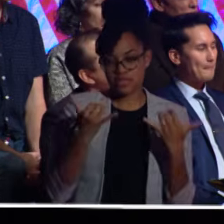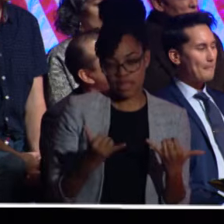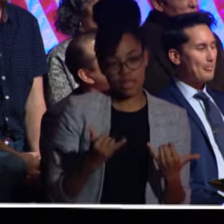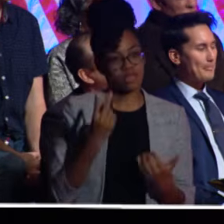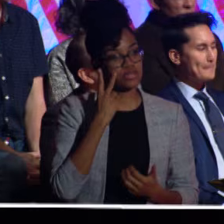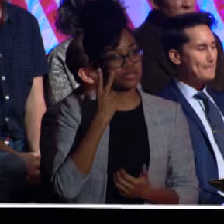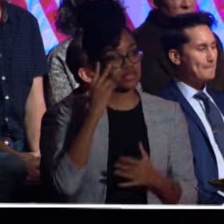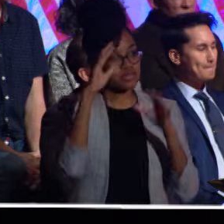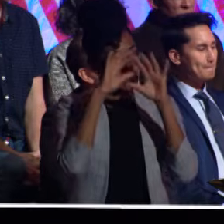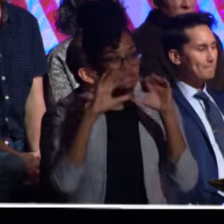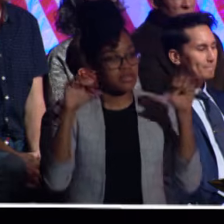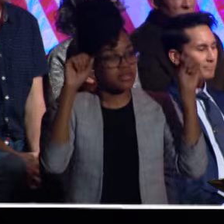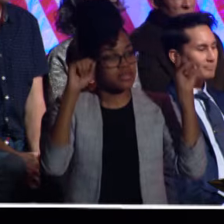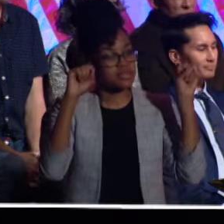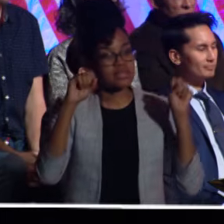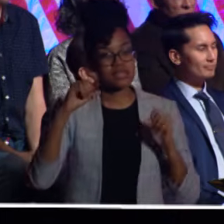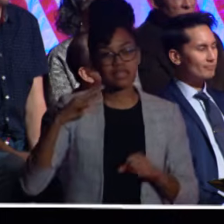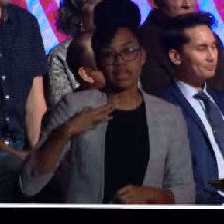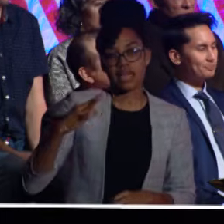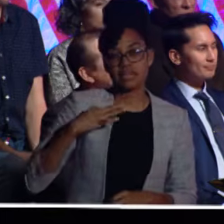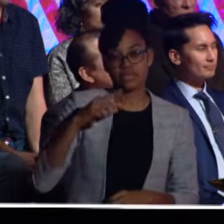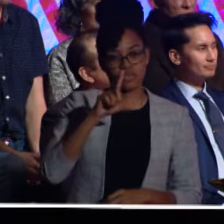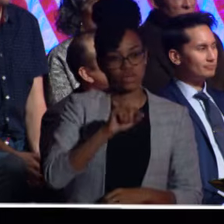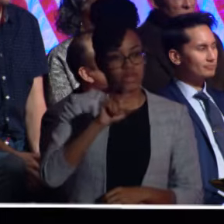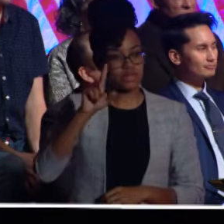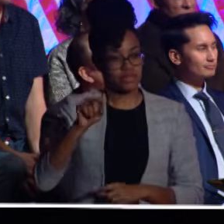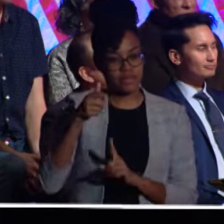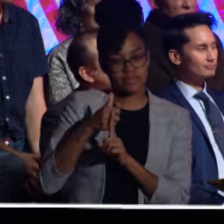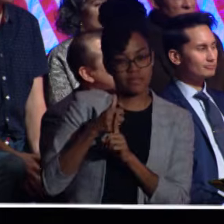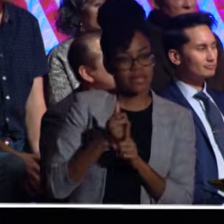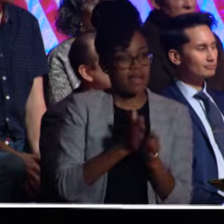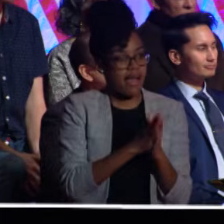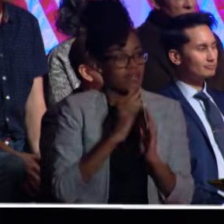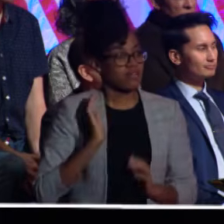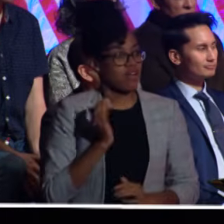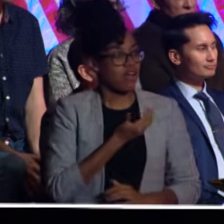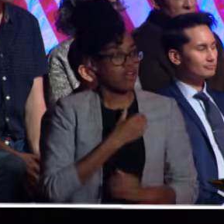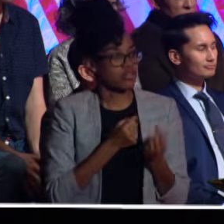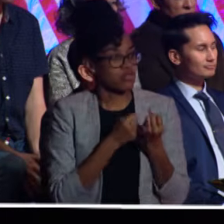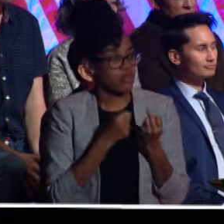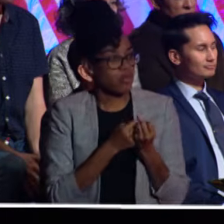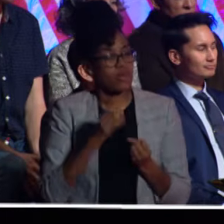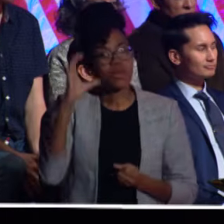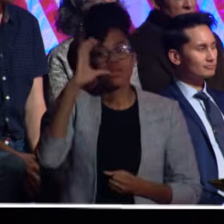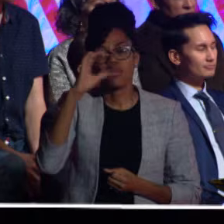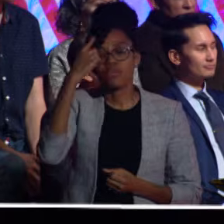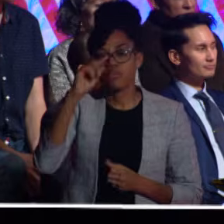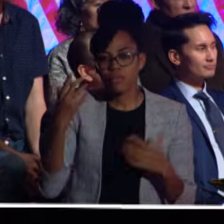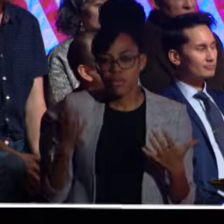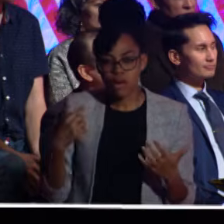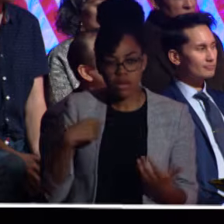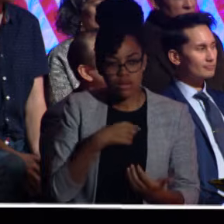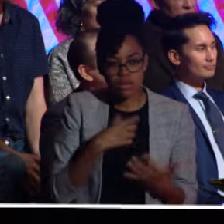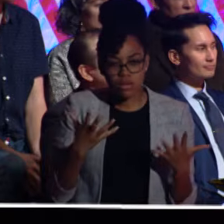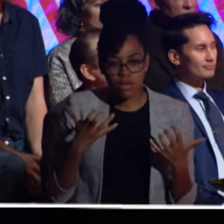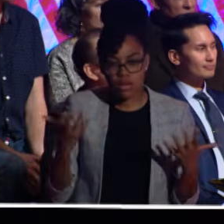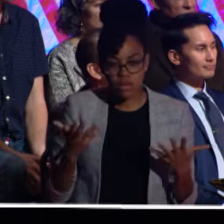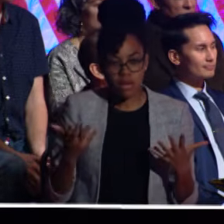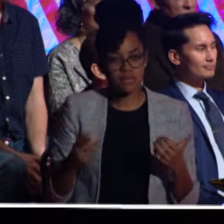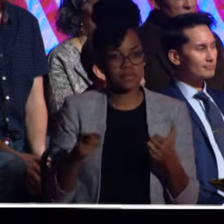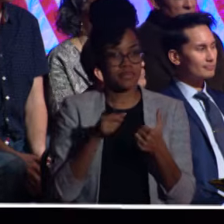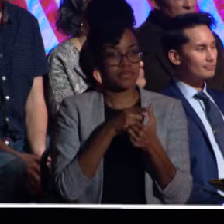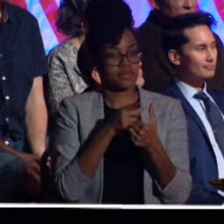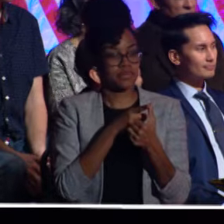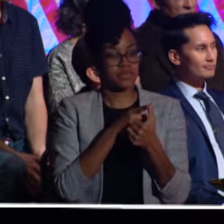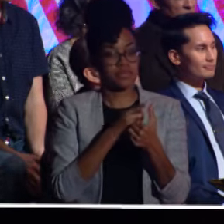our support, these are the details we're looking for in DC. A candidate who knows how much work cities